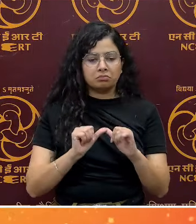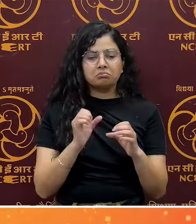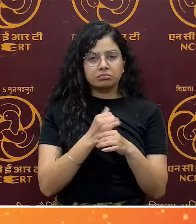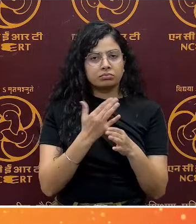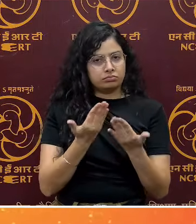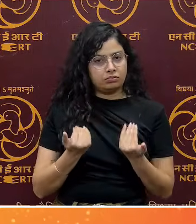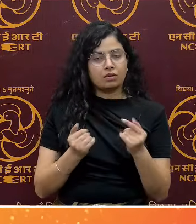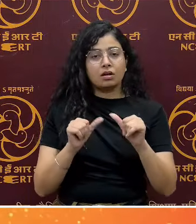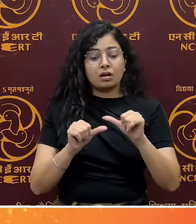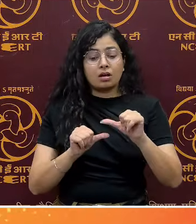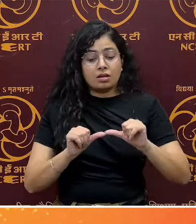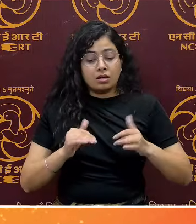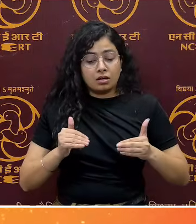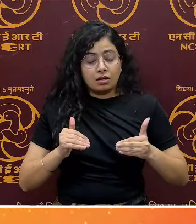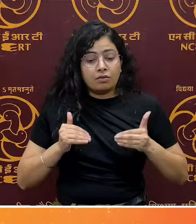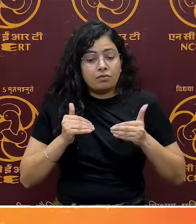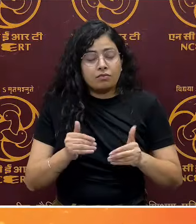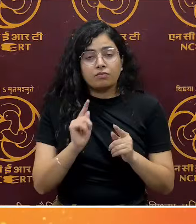step.